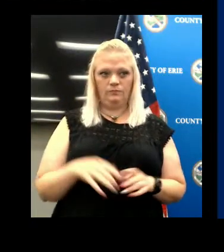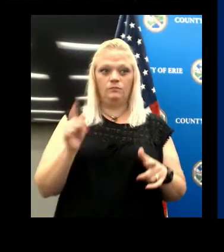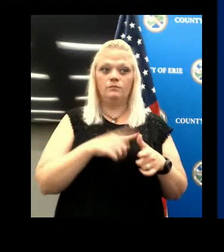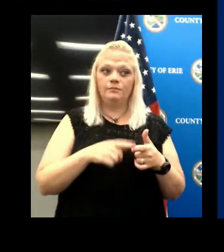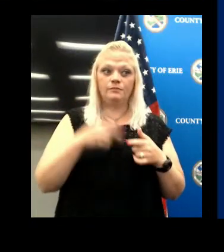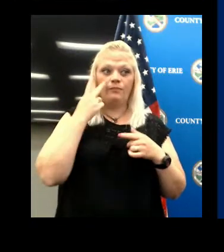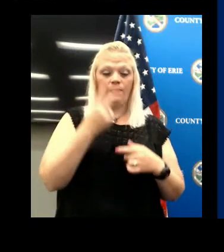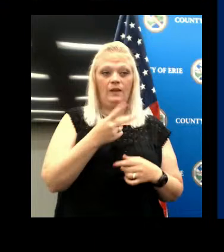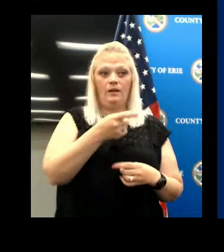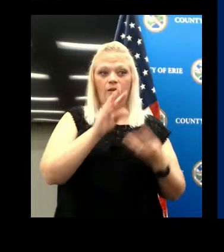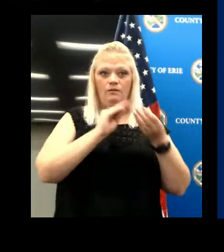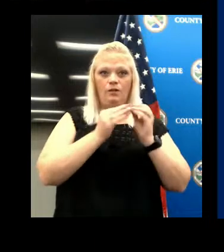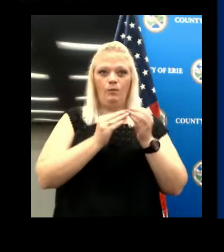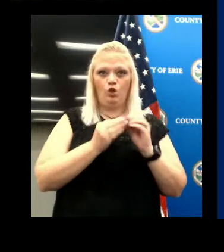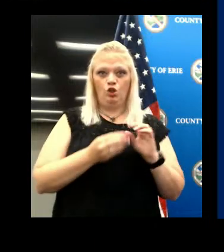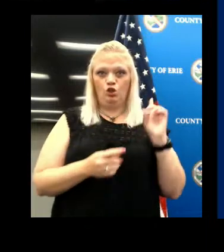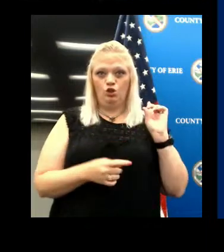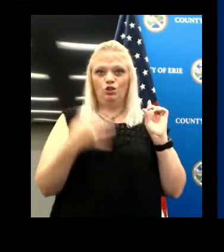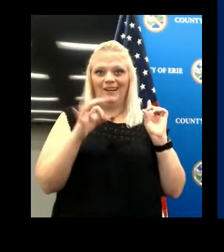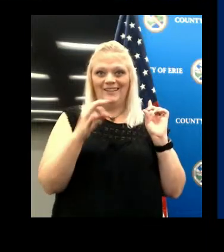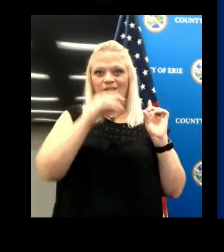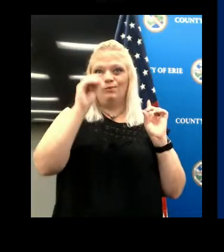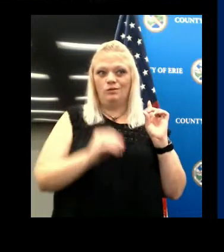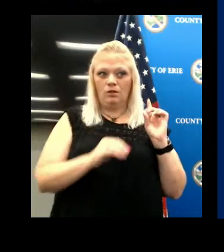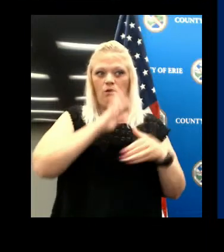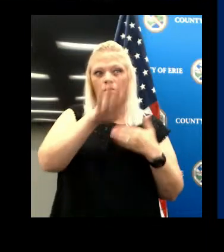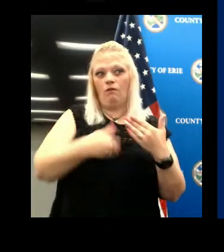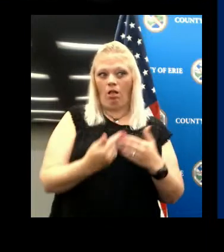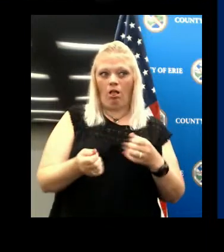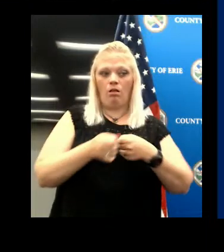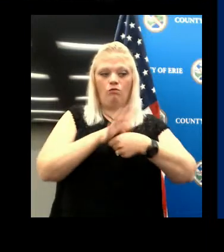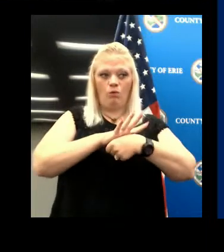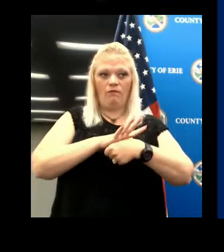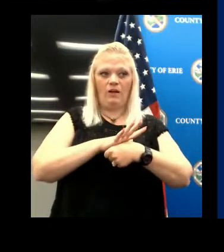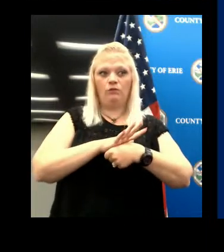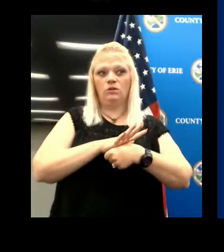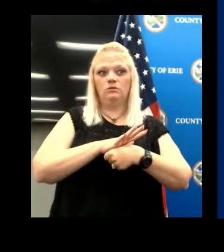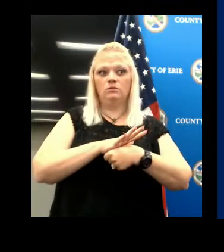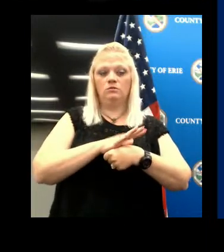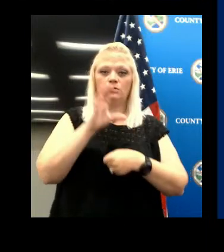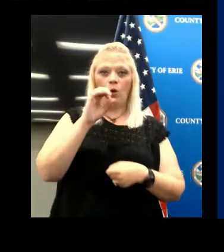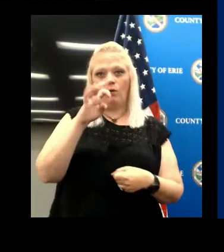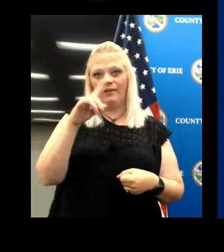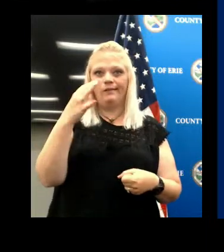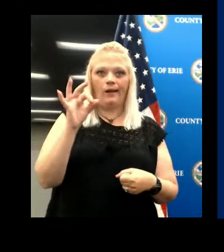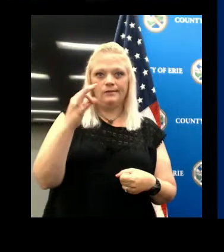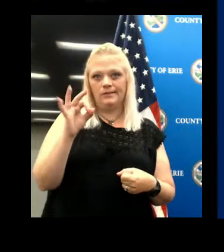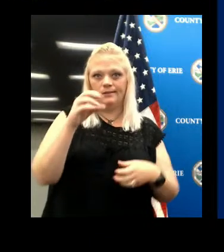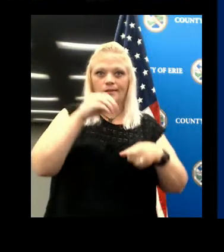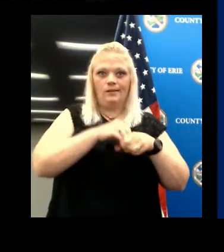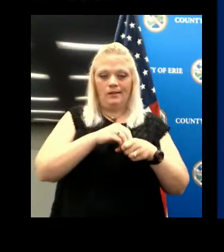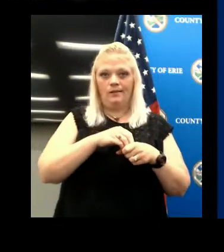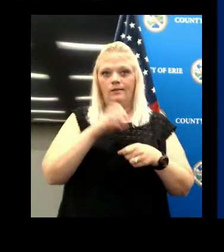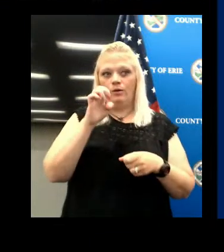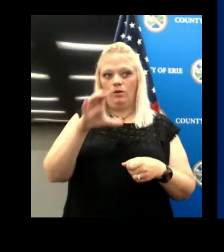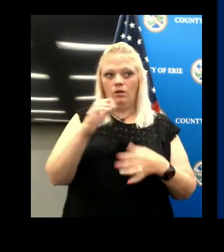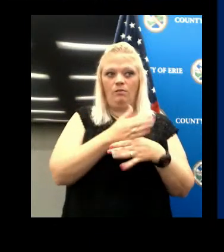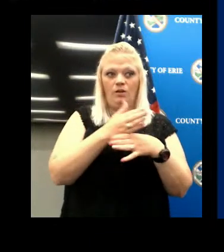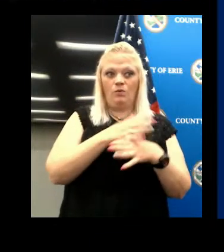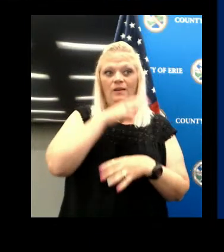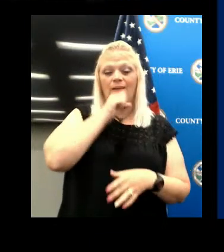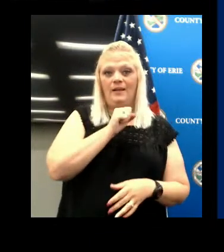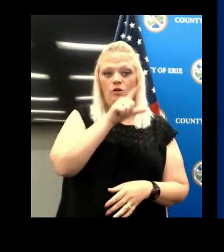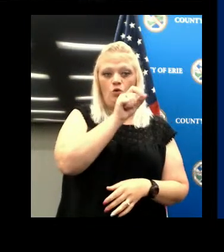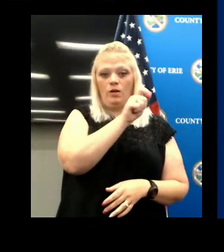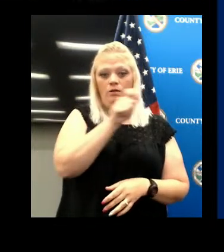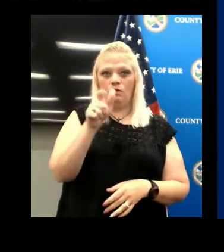with the numbers here, 19% of all coronavirus cases, COVID-19 cases in Erie County are those between the ages of